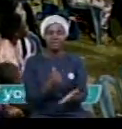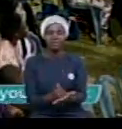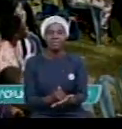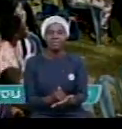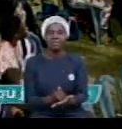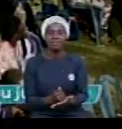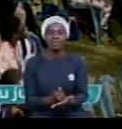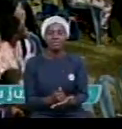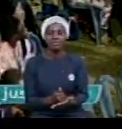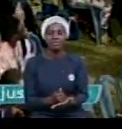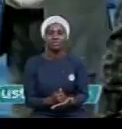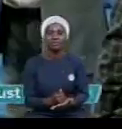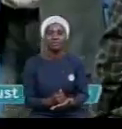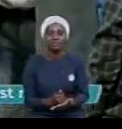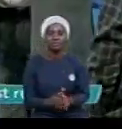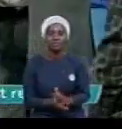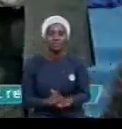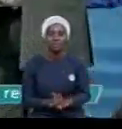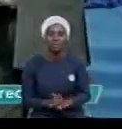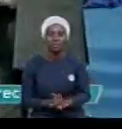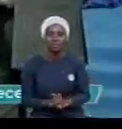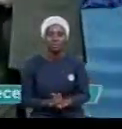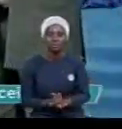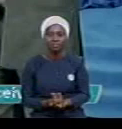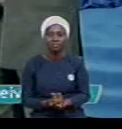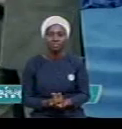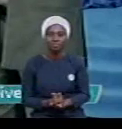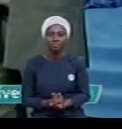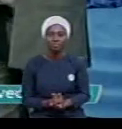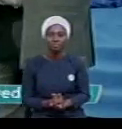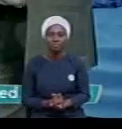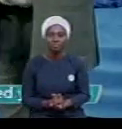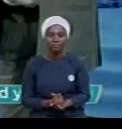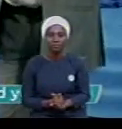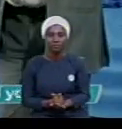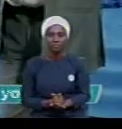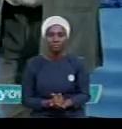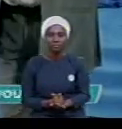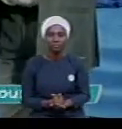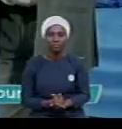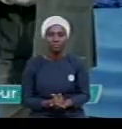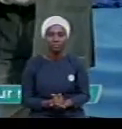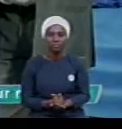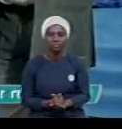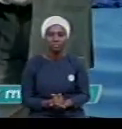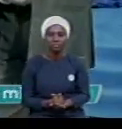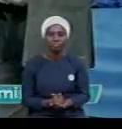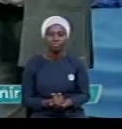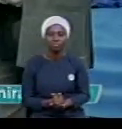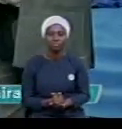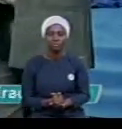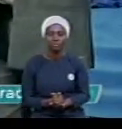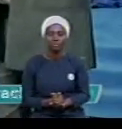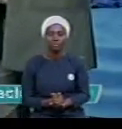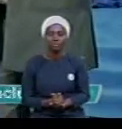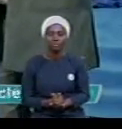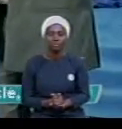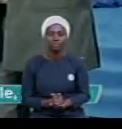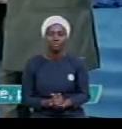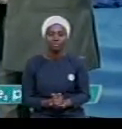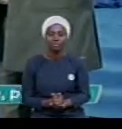Before you is Mr. Rotimi Badamosi, God has done something wonderful in his life, which he